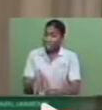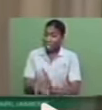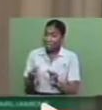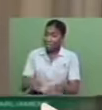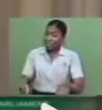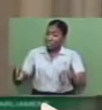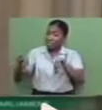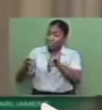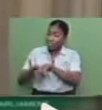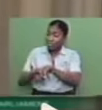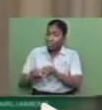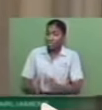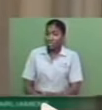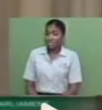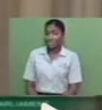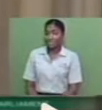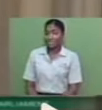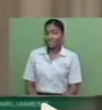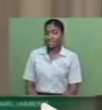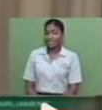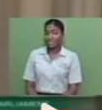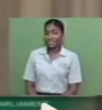our nations, in this society.